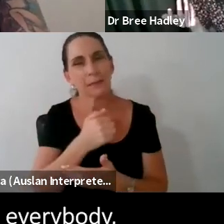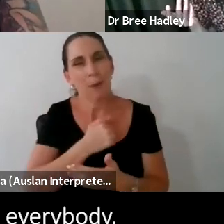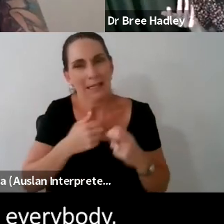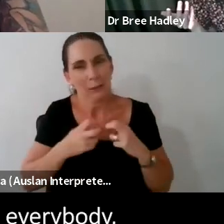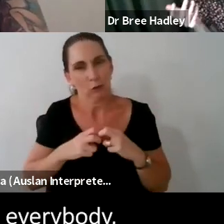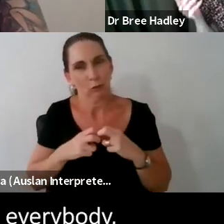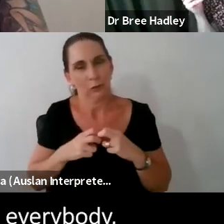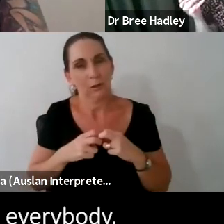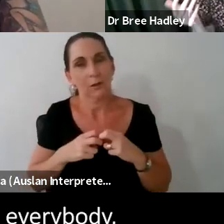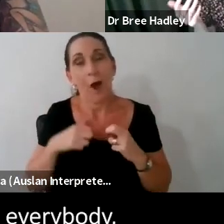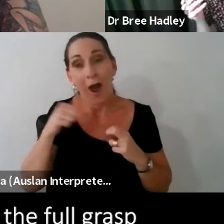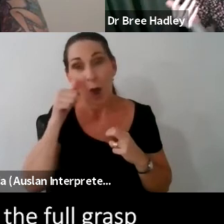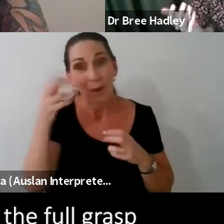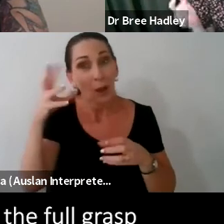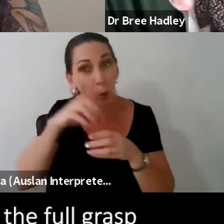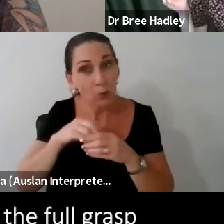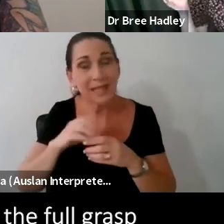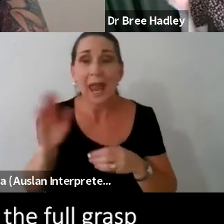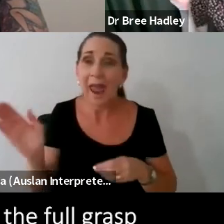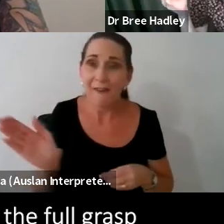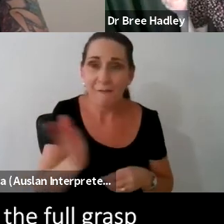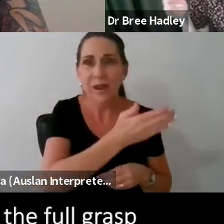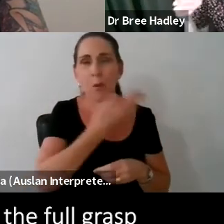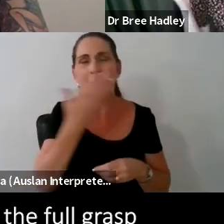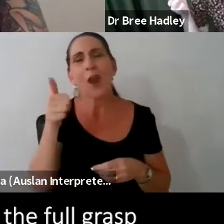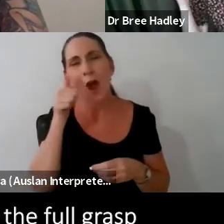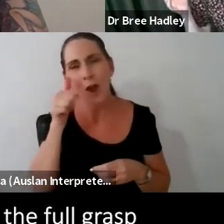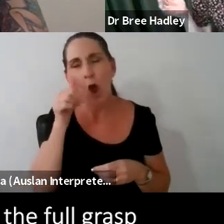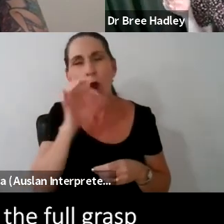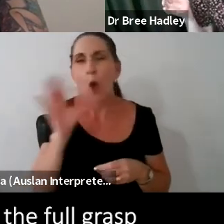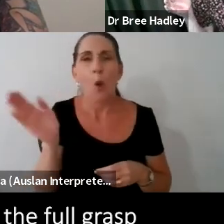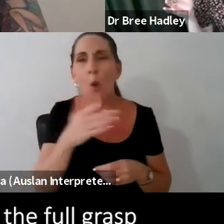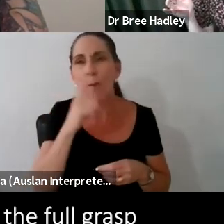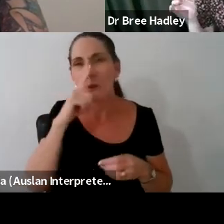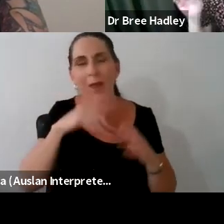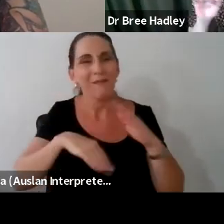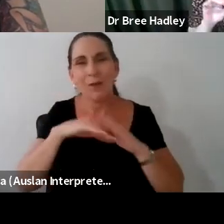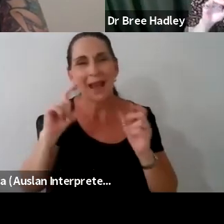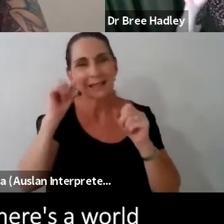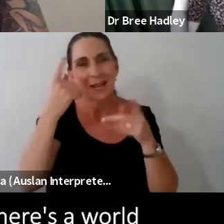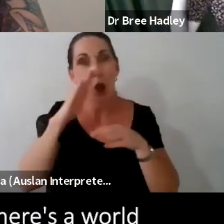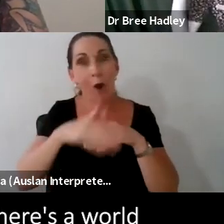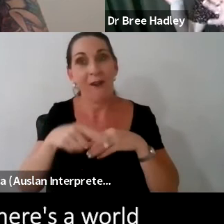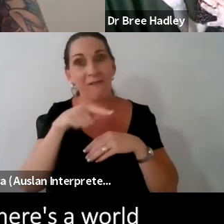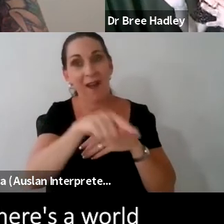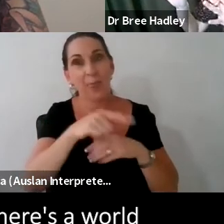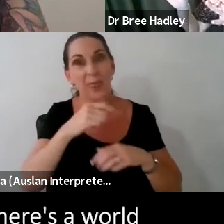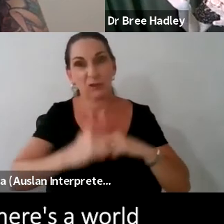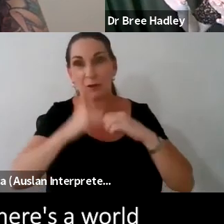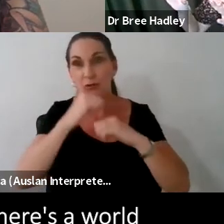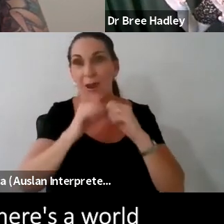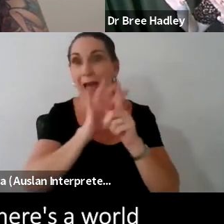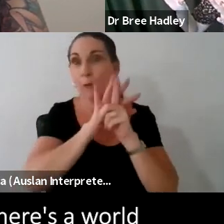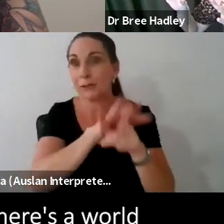including everybody, I understand people may not have the full grasp of the structural oppression as the issue. I would like to think there's